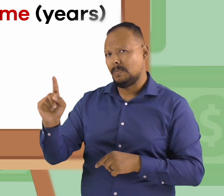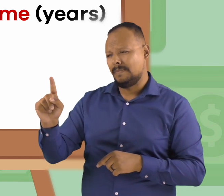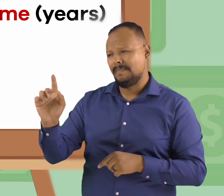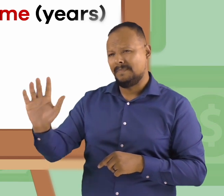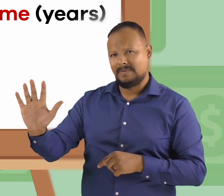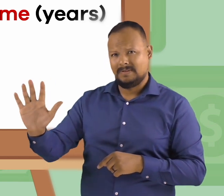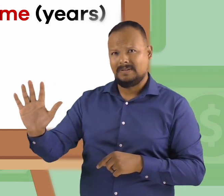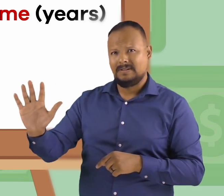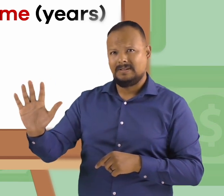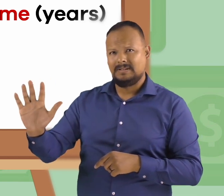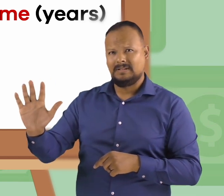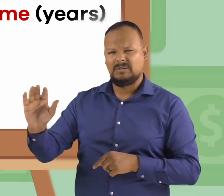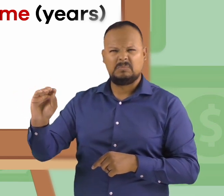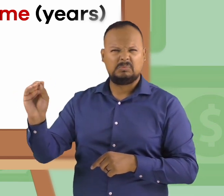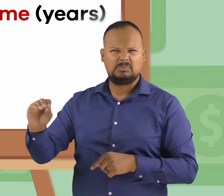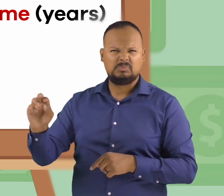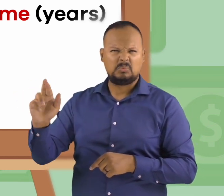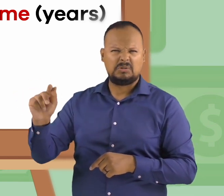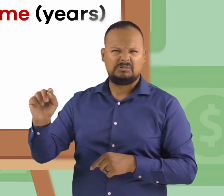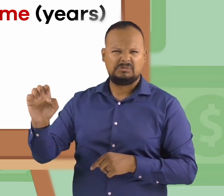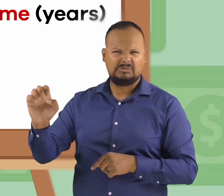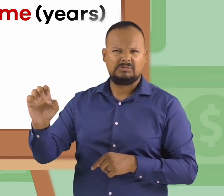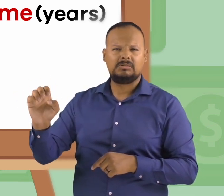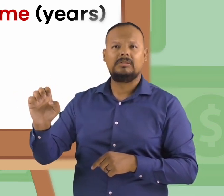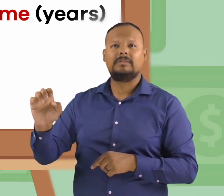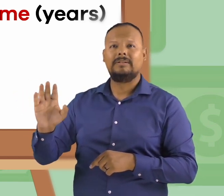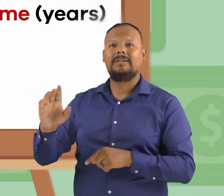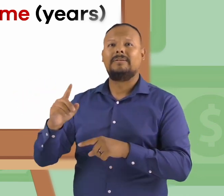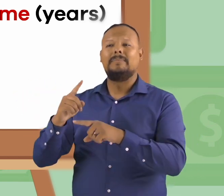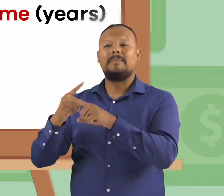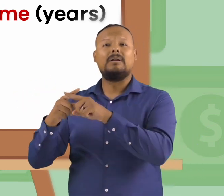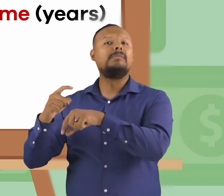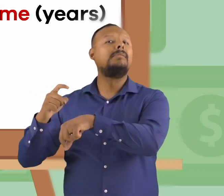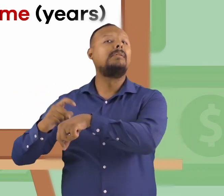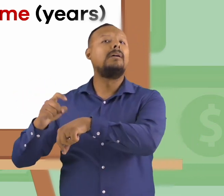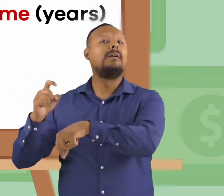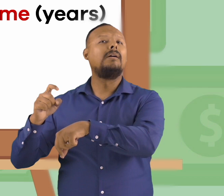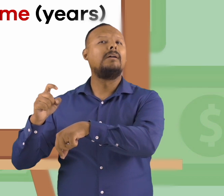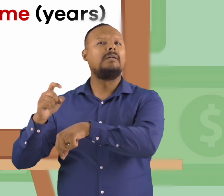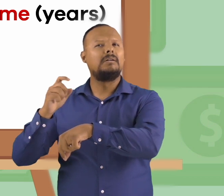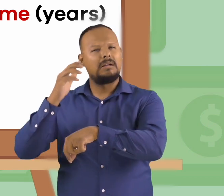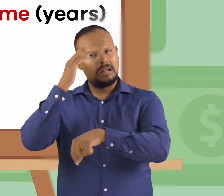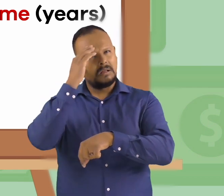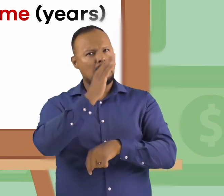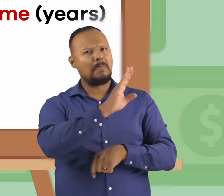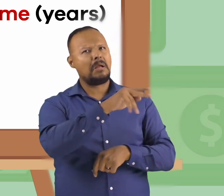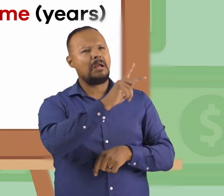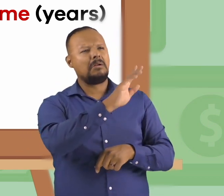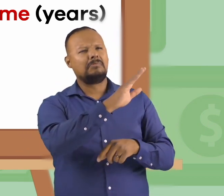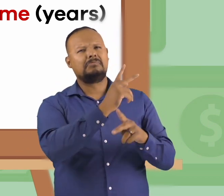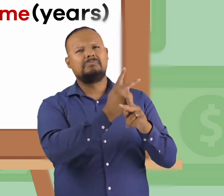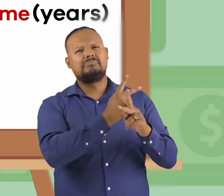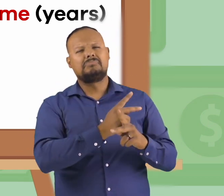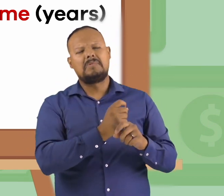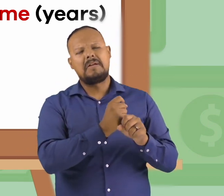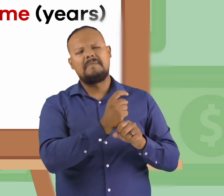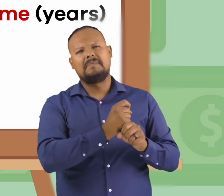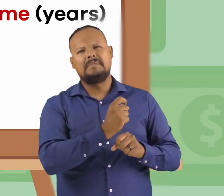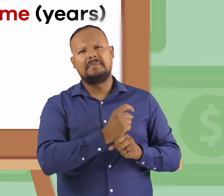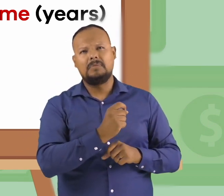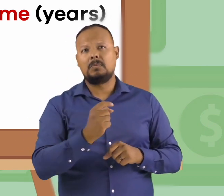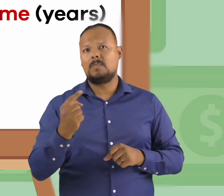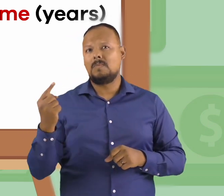.15. As for time, we know that the bank calculates their rates yearly.